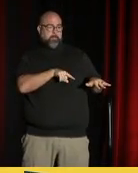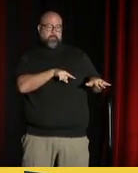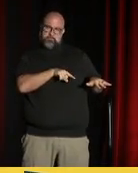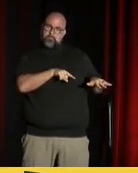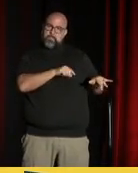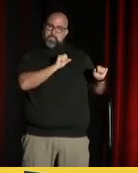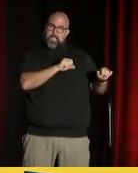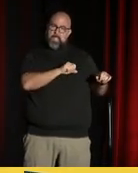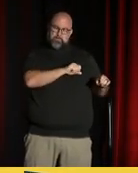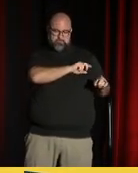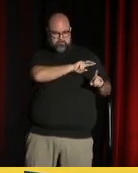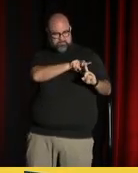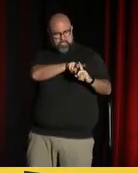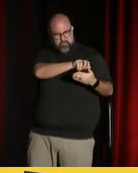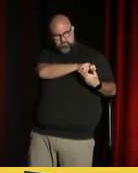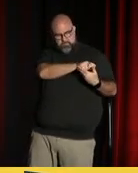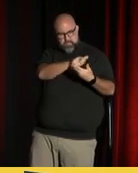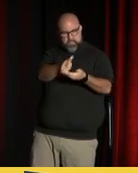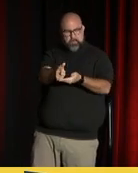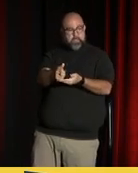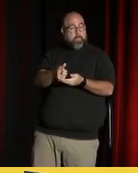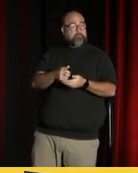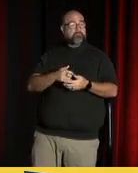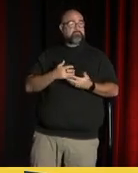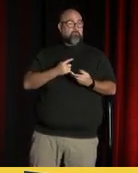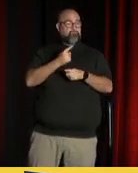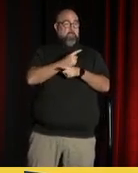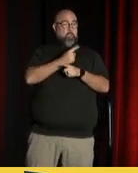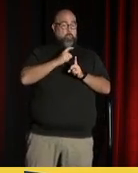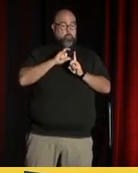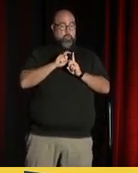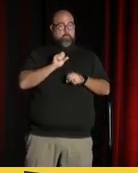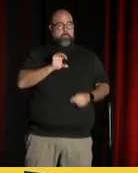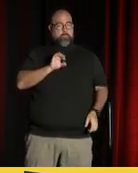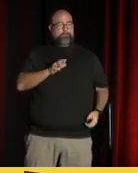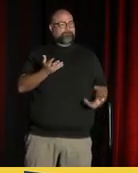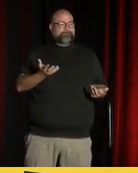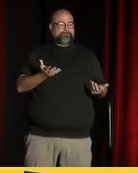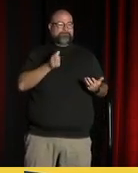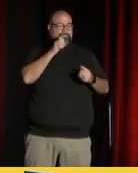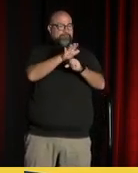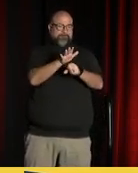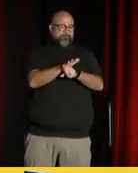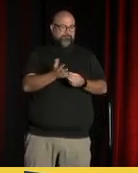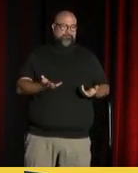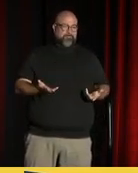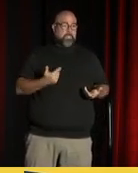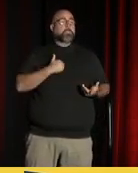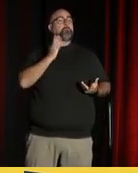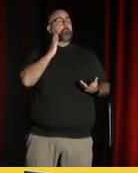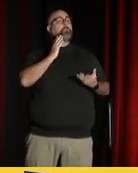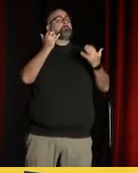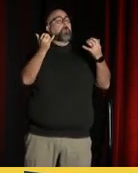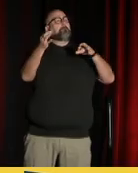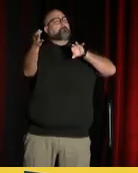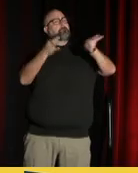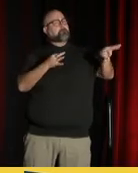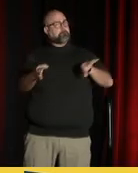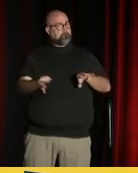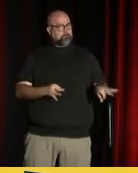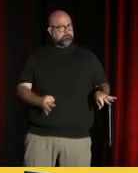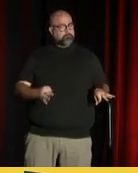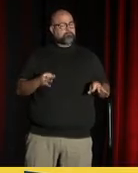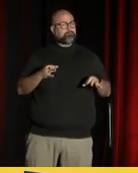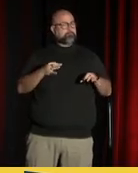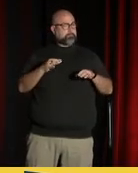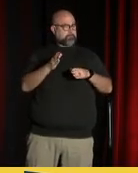to offer that sometimes ordinary words just can't. And I want to spend our time together over the next little bit showing you exactly what I